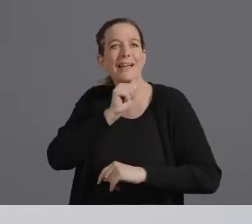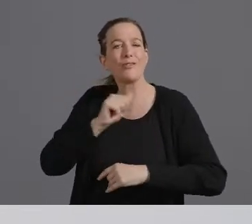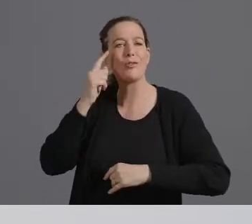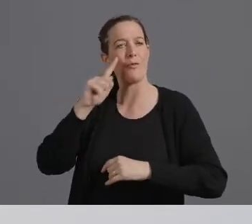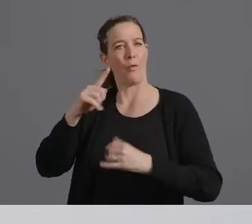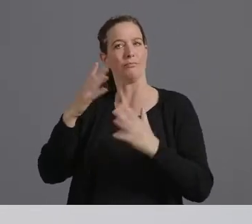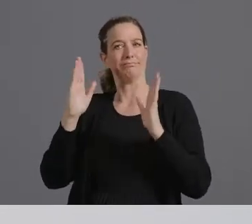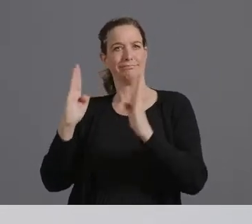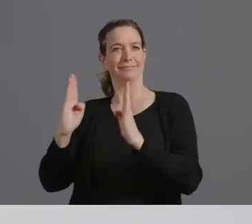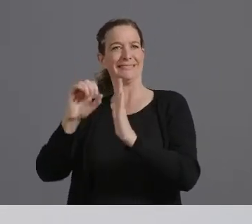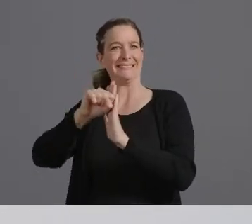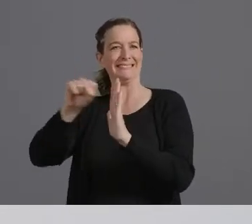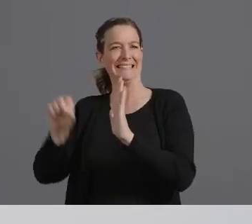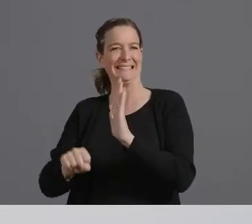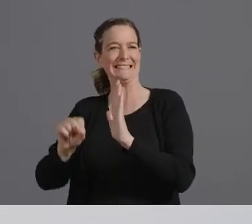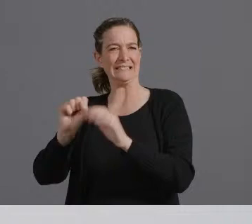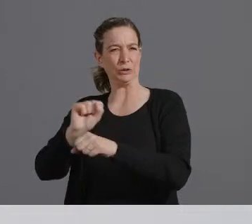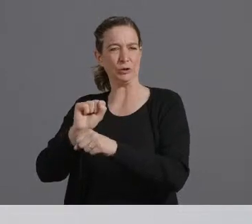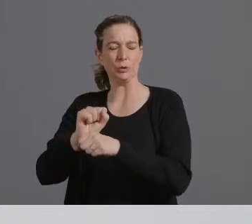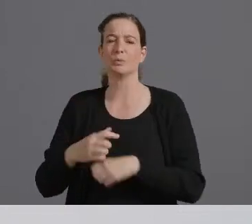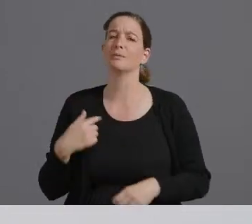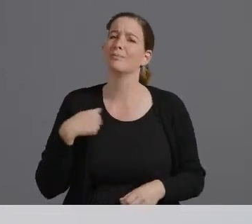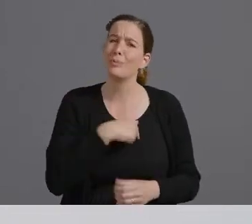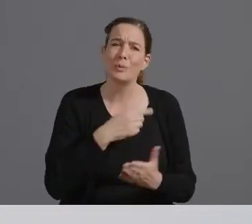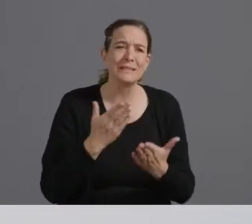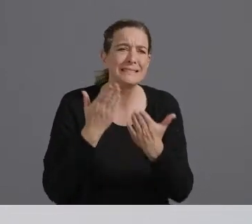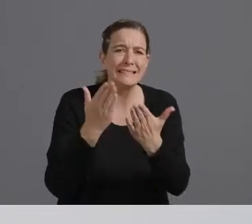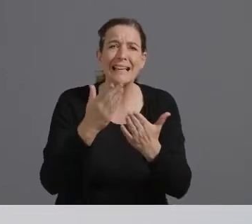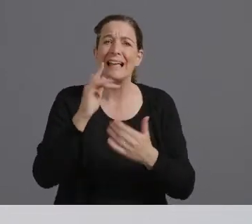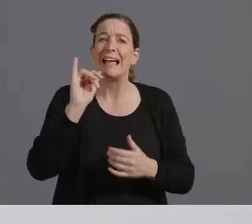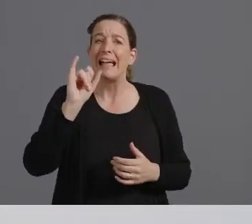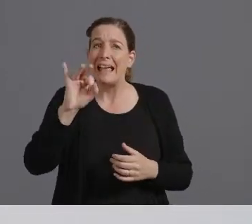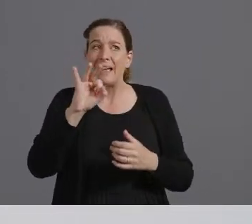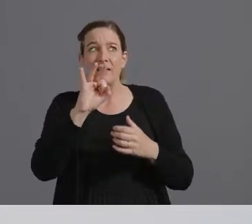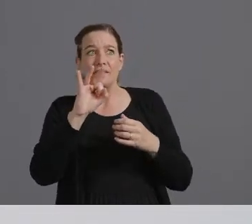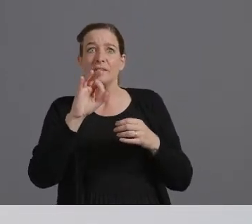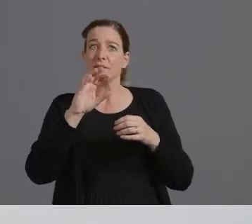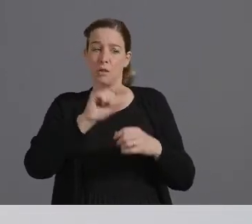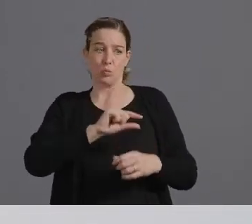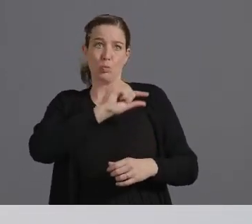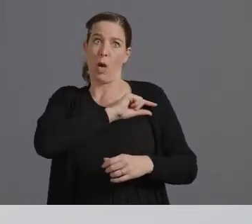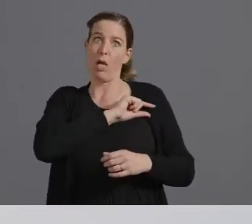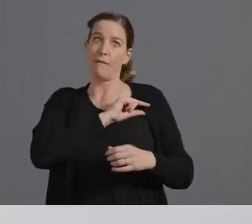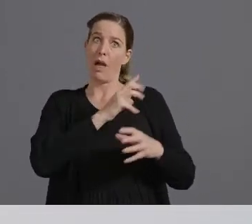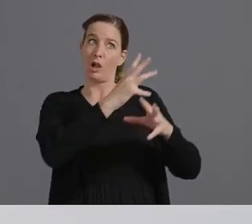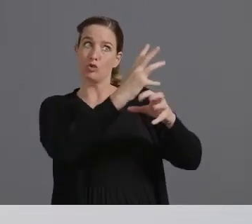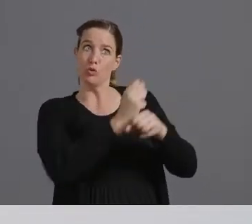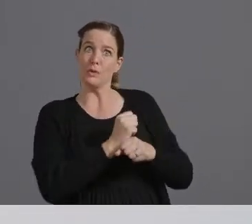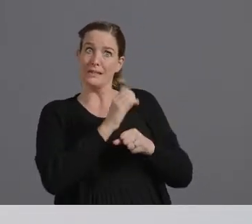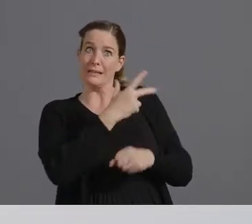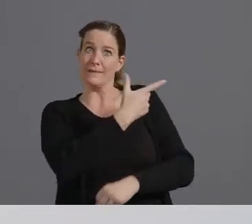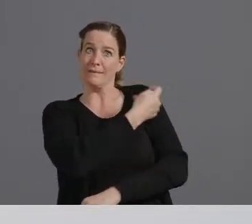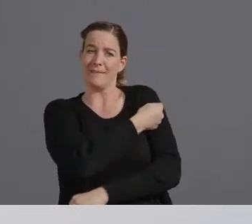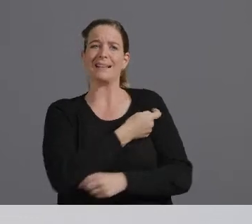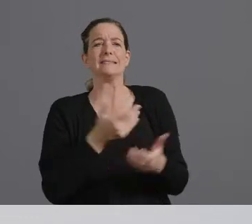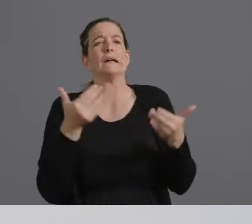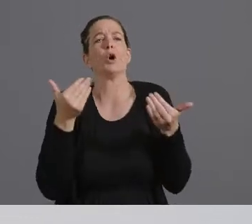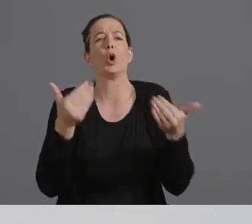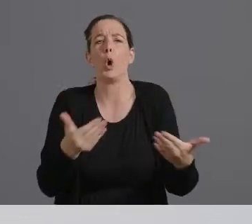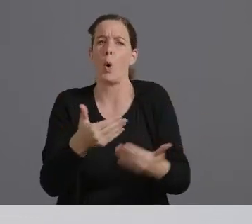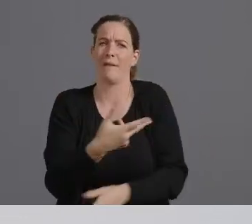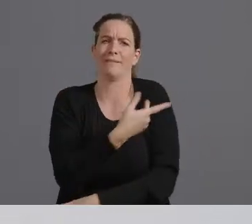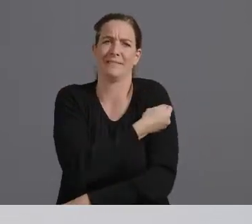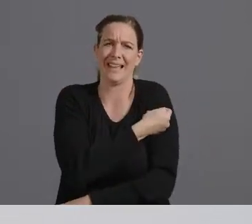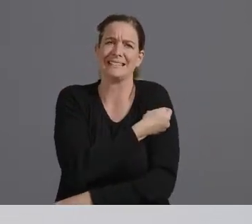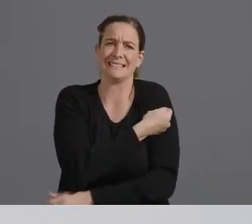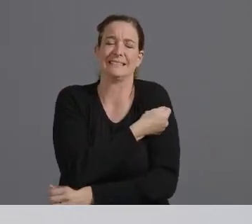anybody who is eligible for vaccination to get vaccinated. All that does is it provides more protection in our community, because